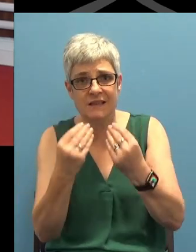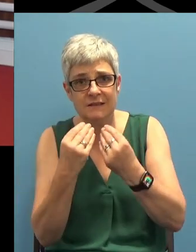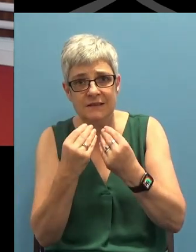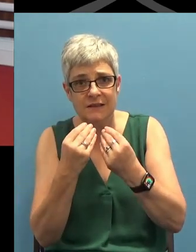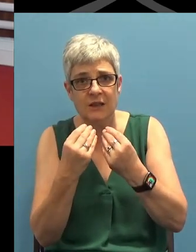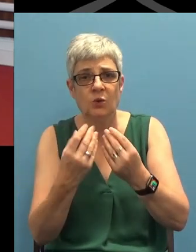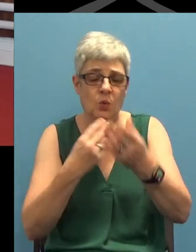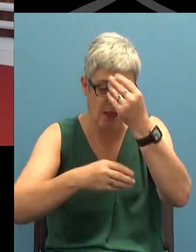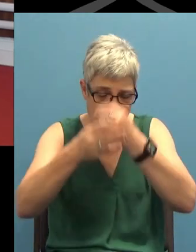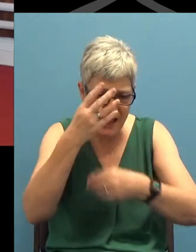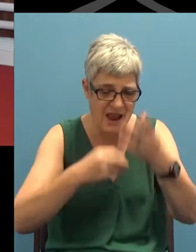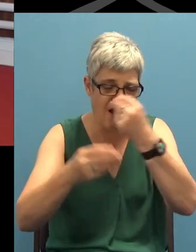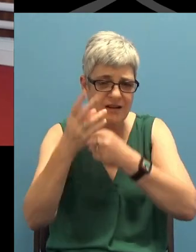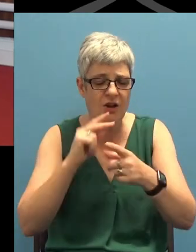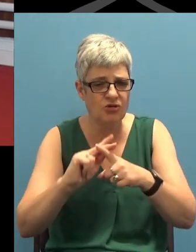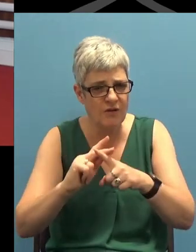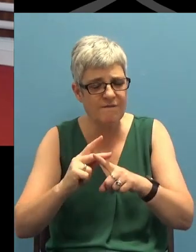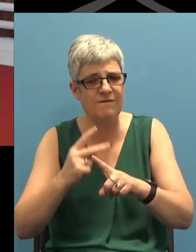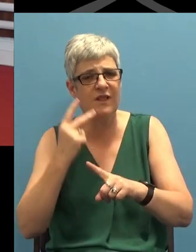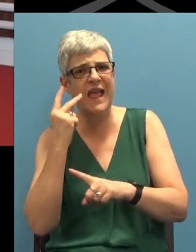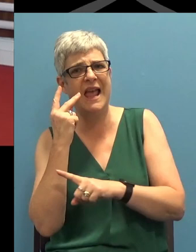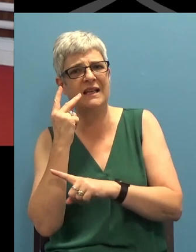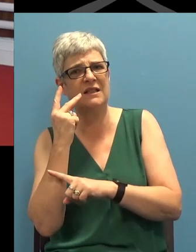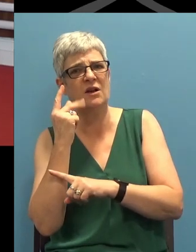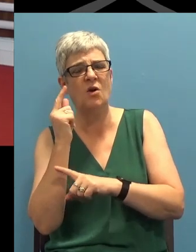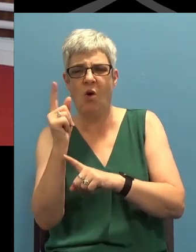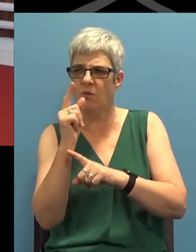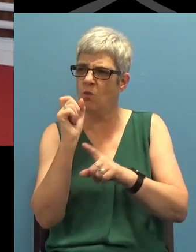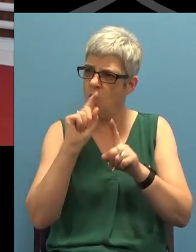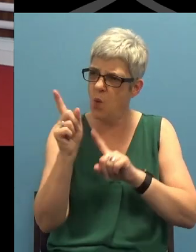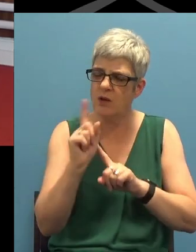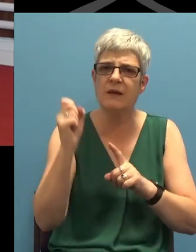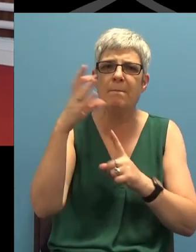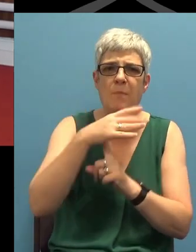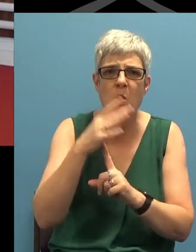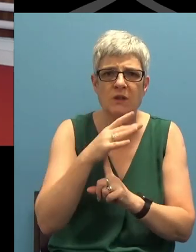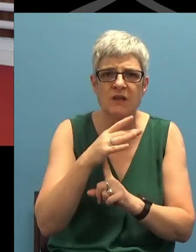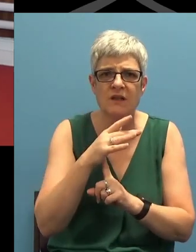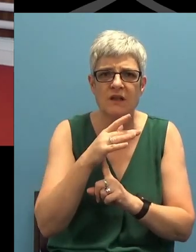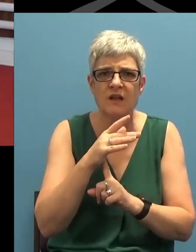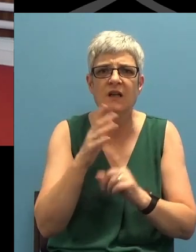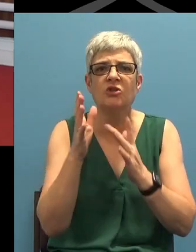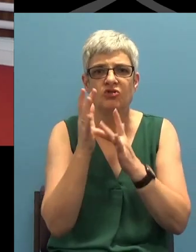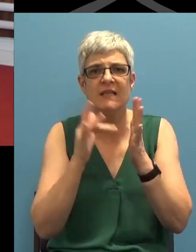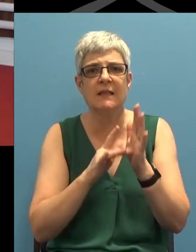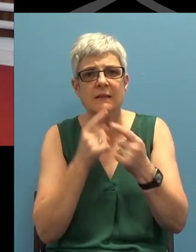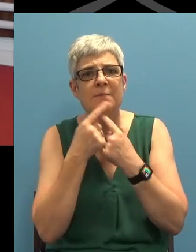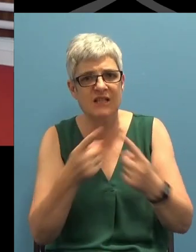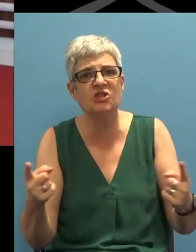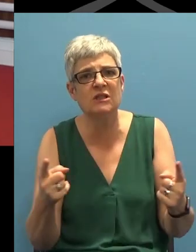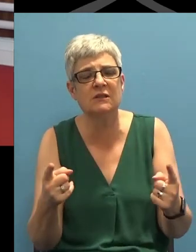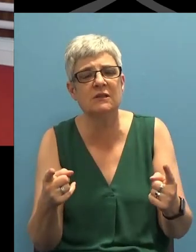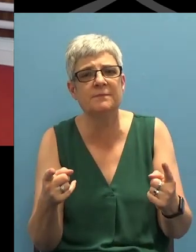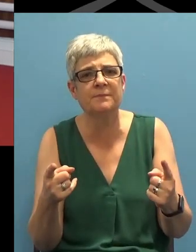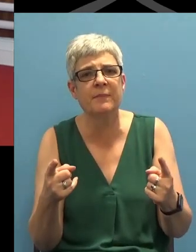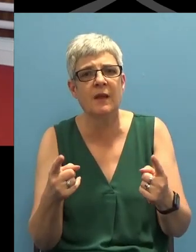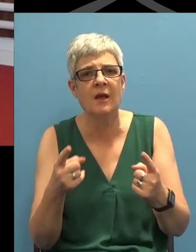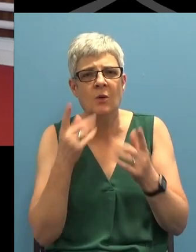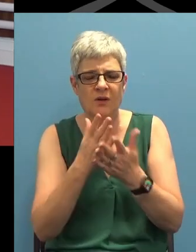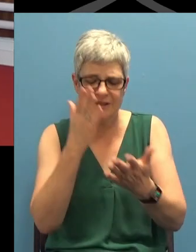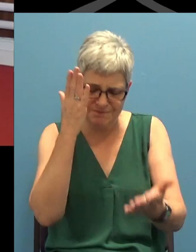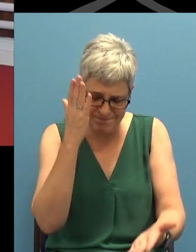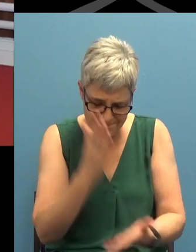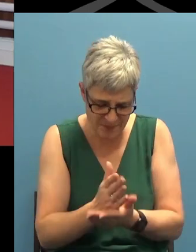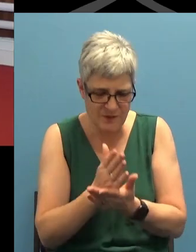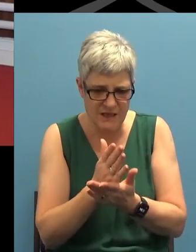to reflect on what is absolutely key in fulfilling Jesus' mission. What is absolutely essential